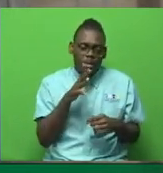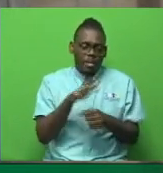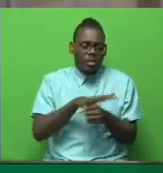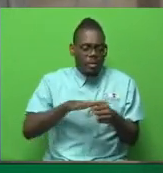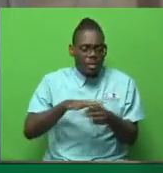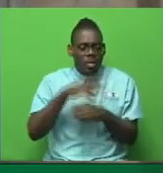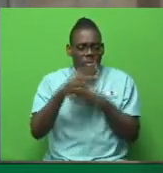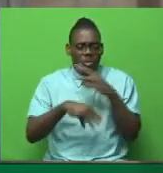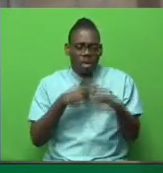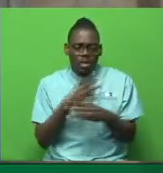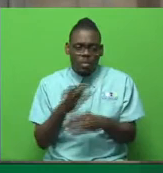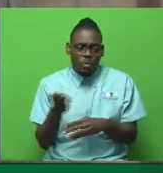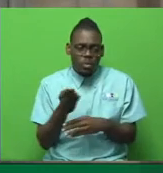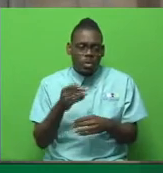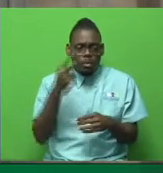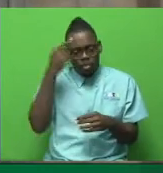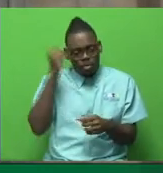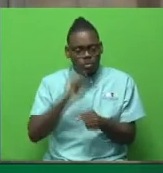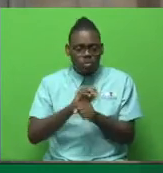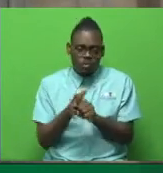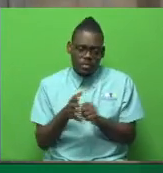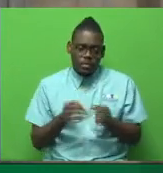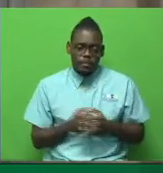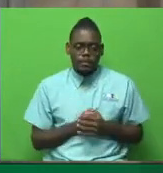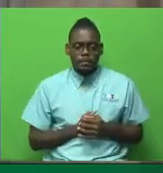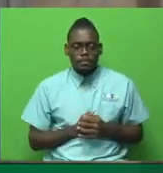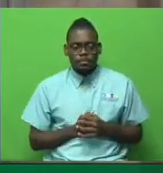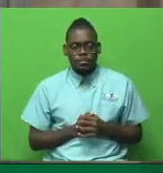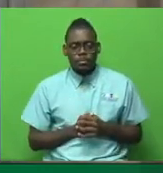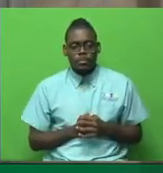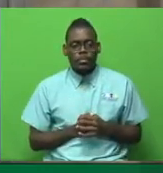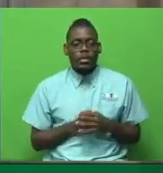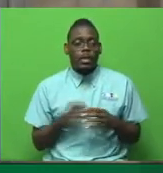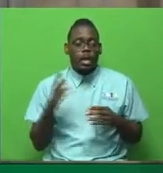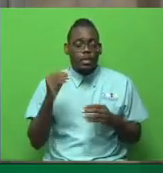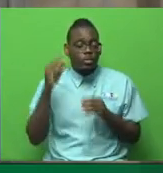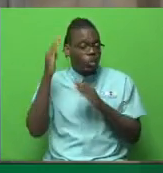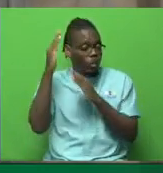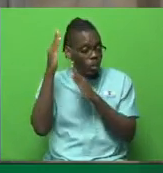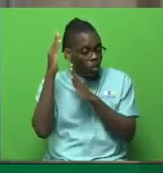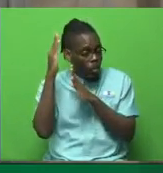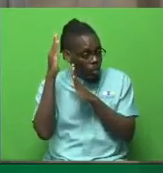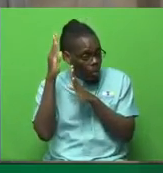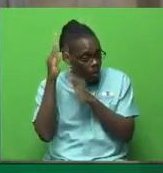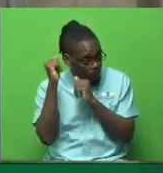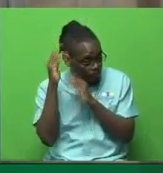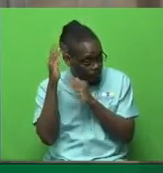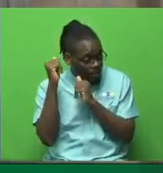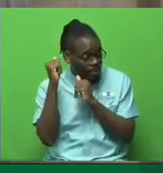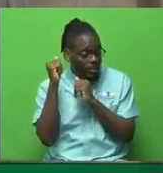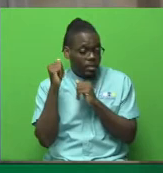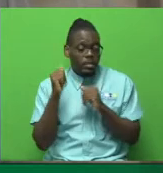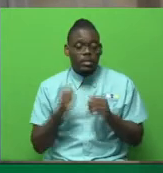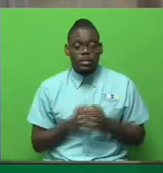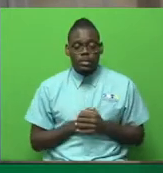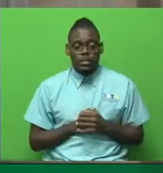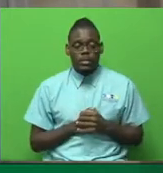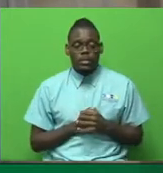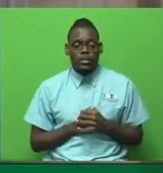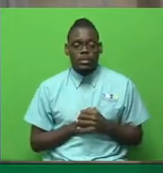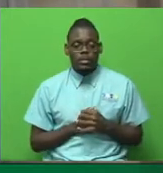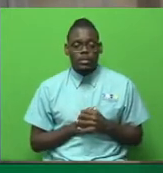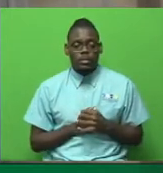due to cover 19. so he hoped by using a big sound in number the number of deaths in Trinidad and Tobago